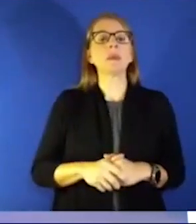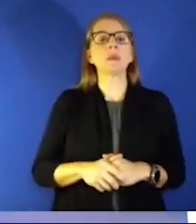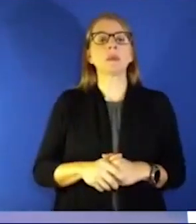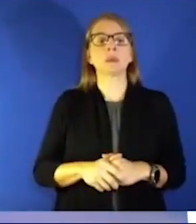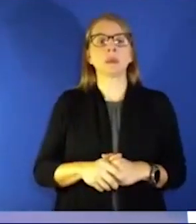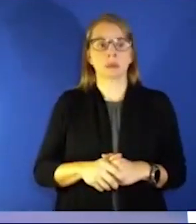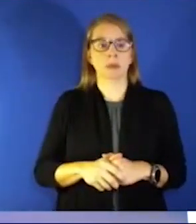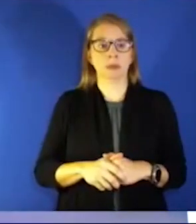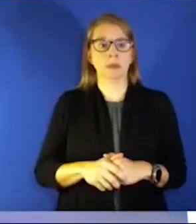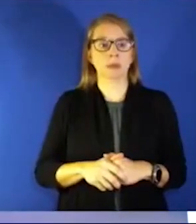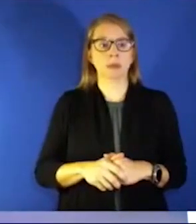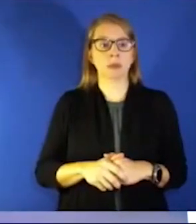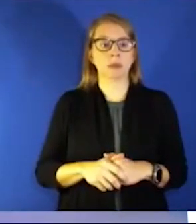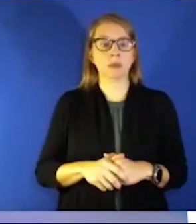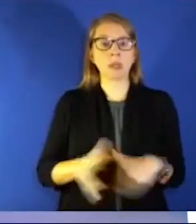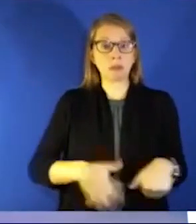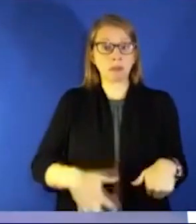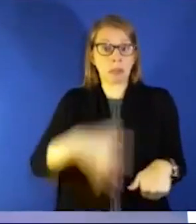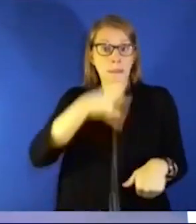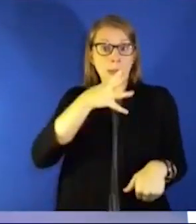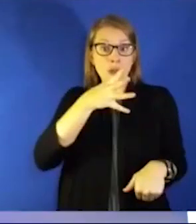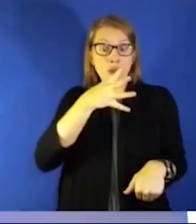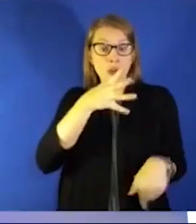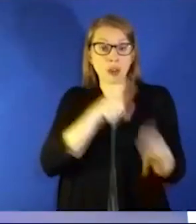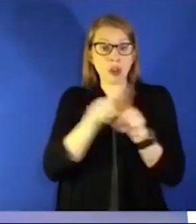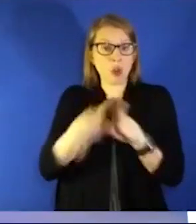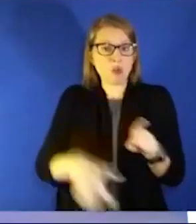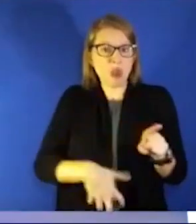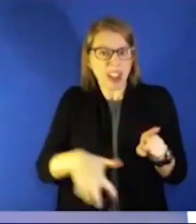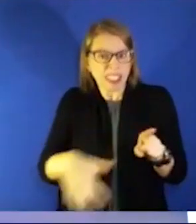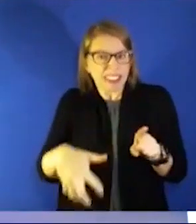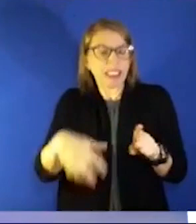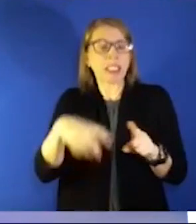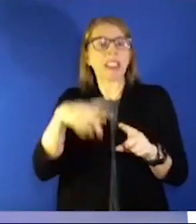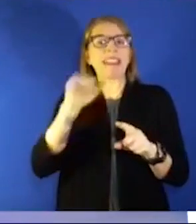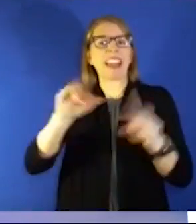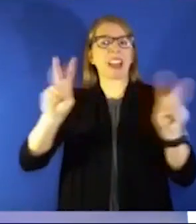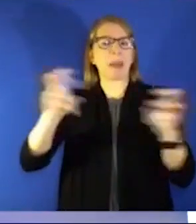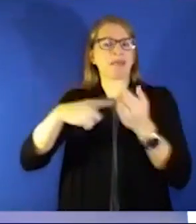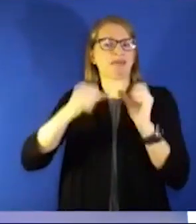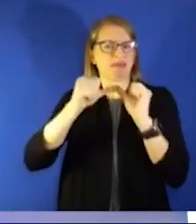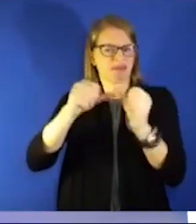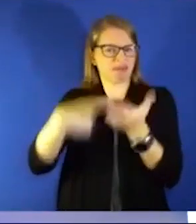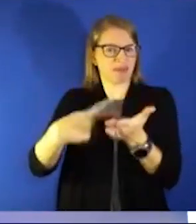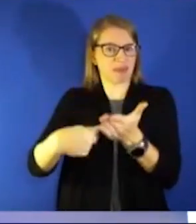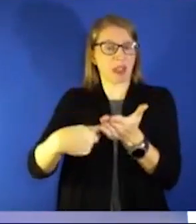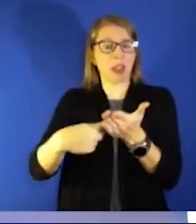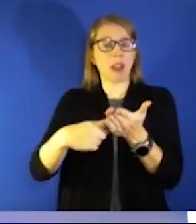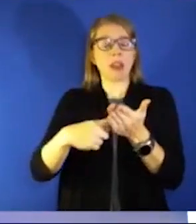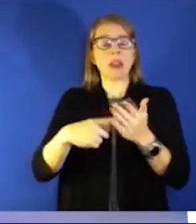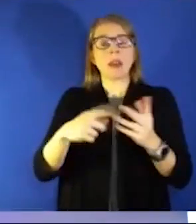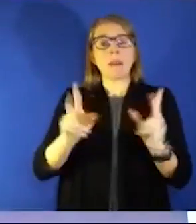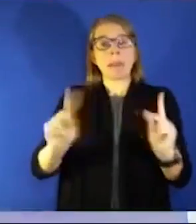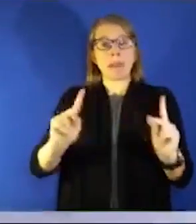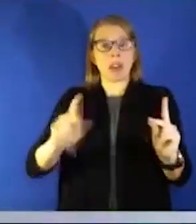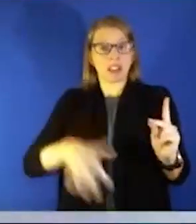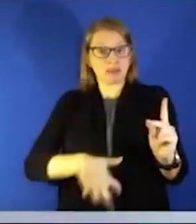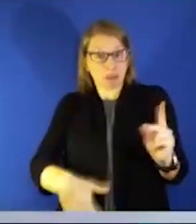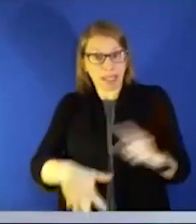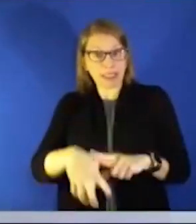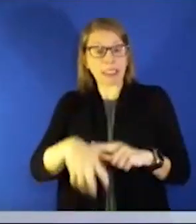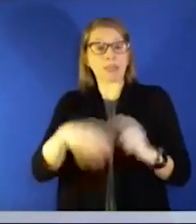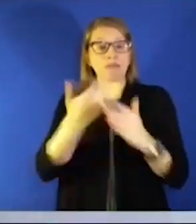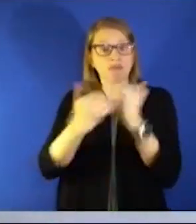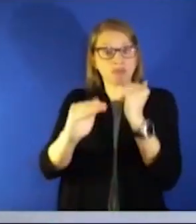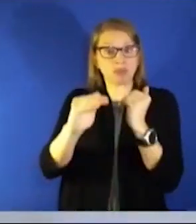expectant mothers and pregnancy and the importance of people who are expecting to get vaccinated. You talk about it every